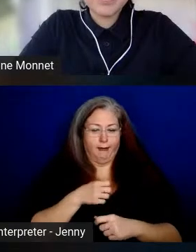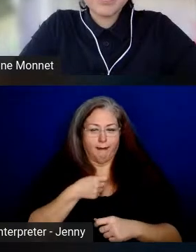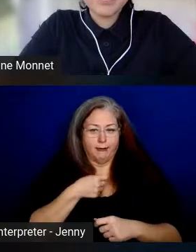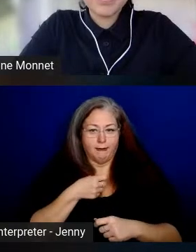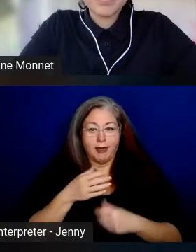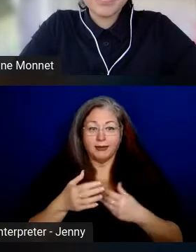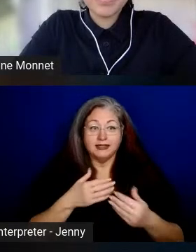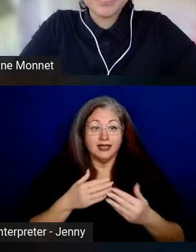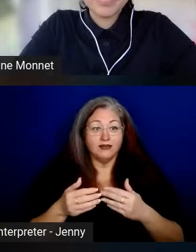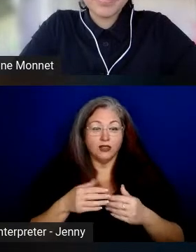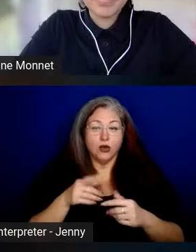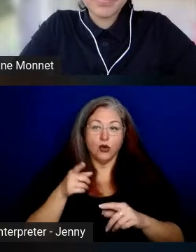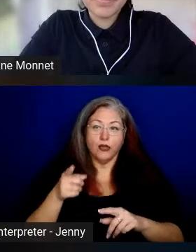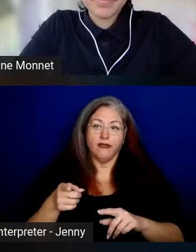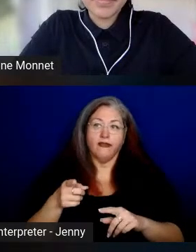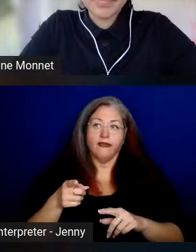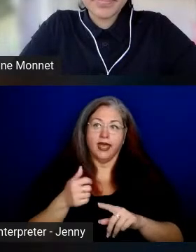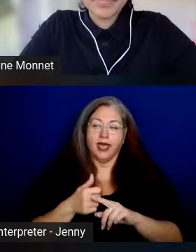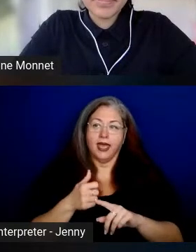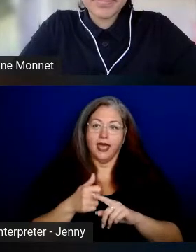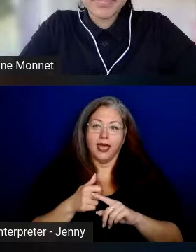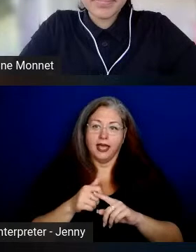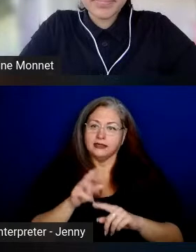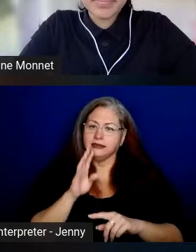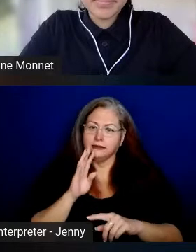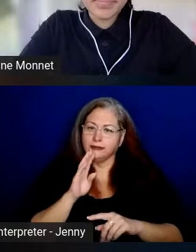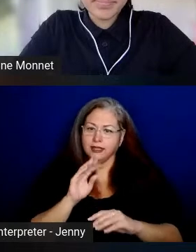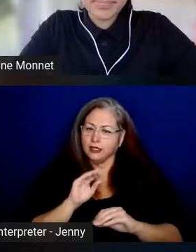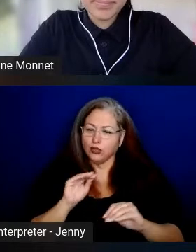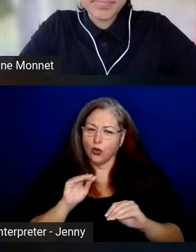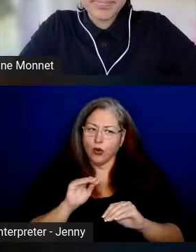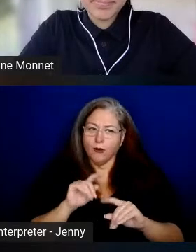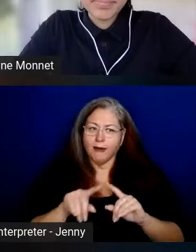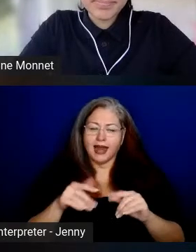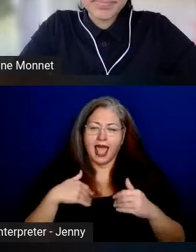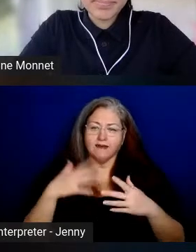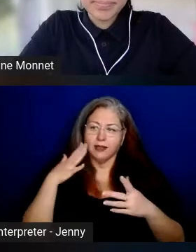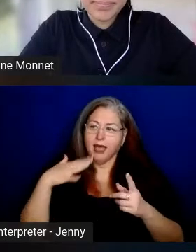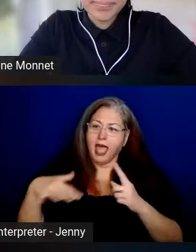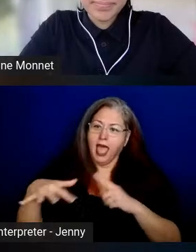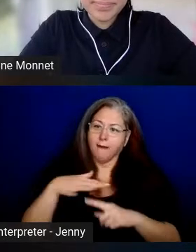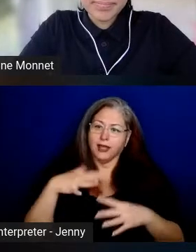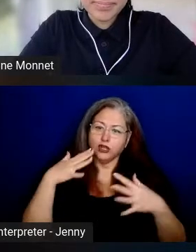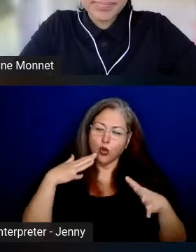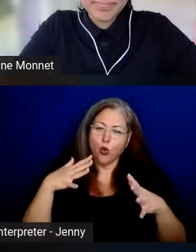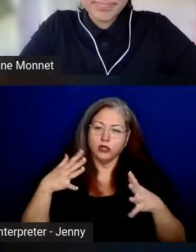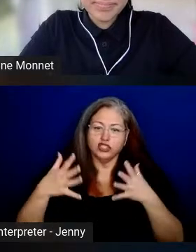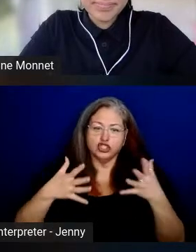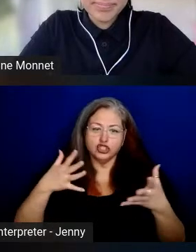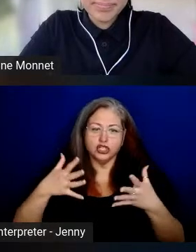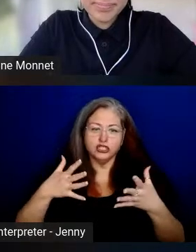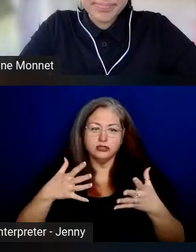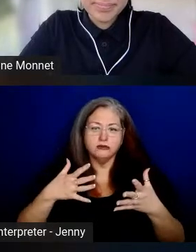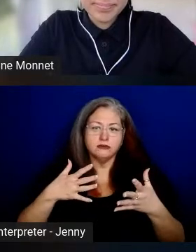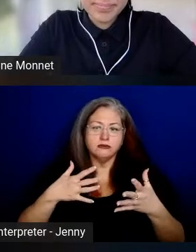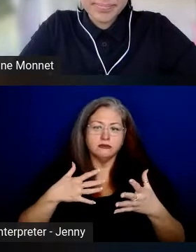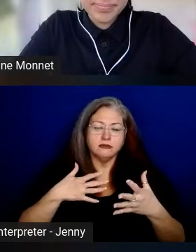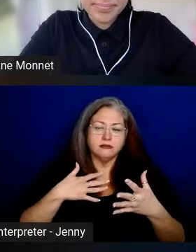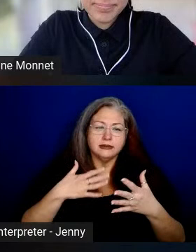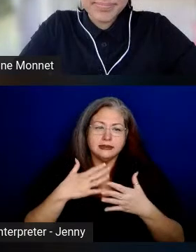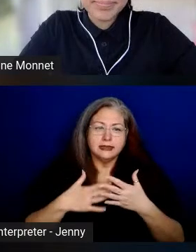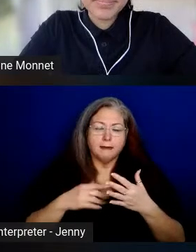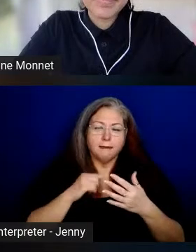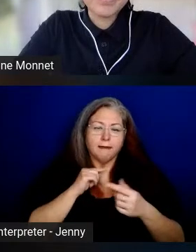though they're not speaking into those mics, there's ambient noise, they're making gestures, and even if they're not speaking, there's